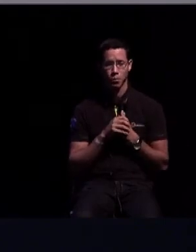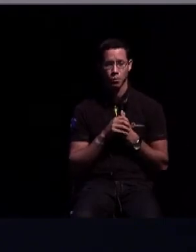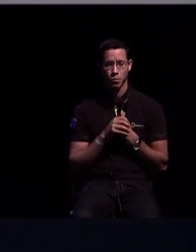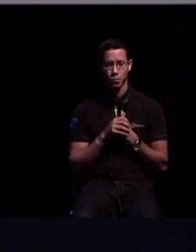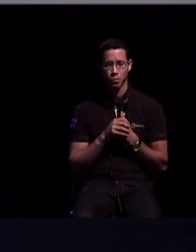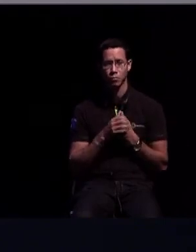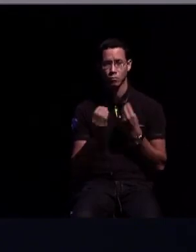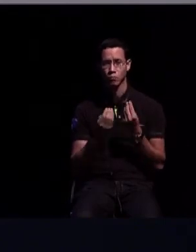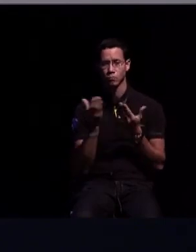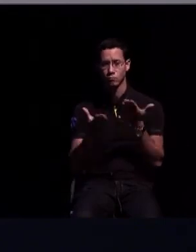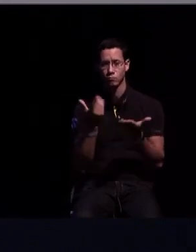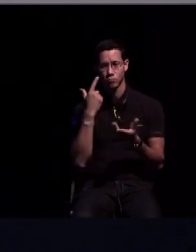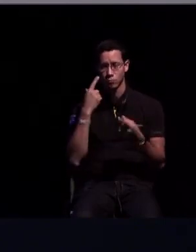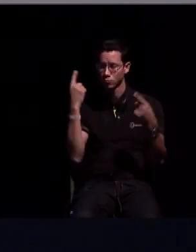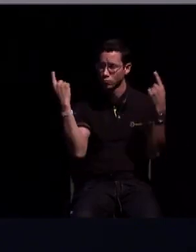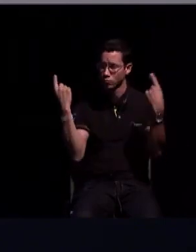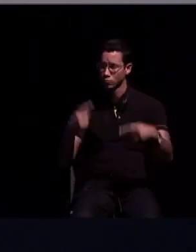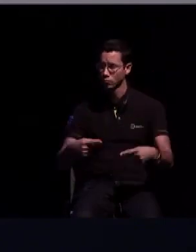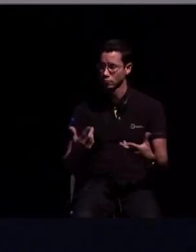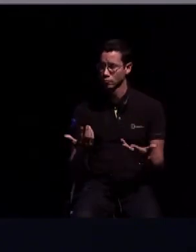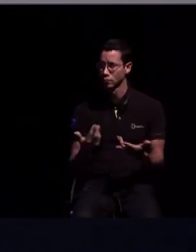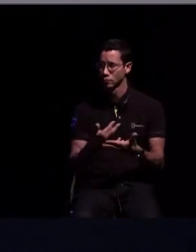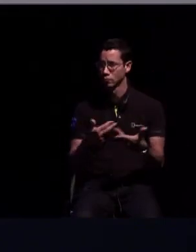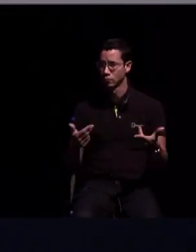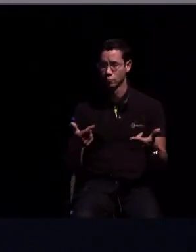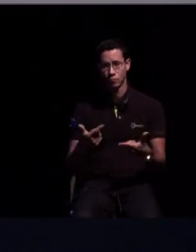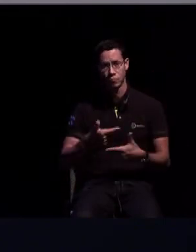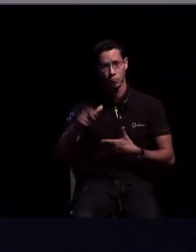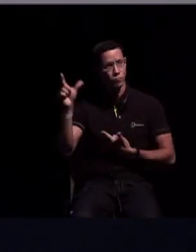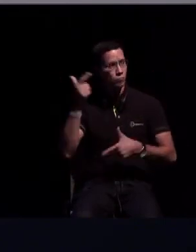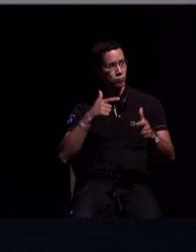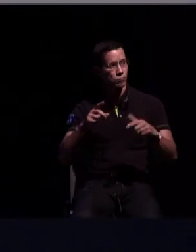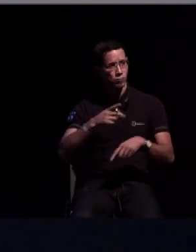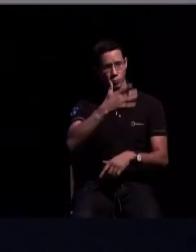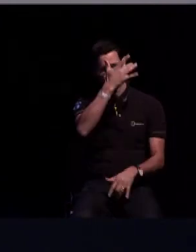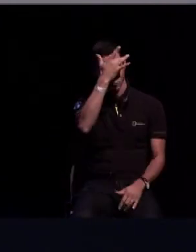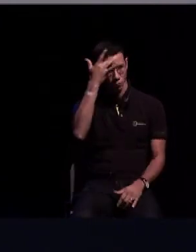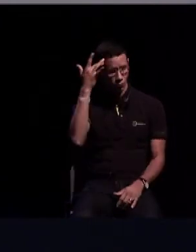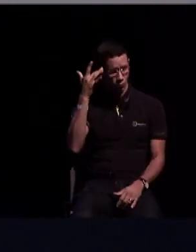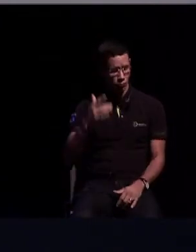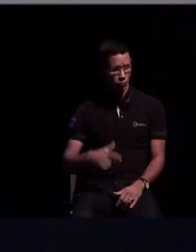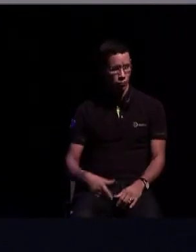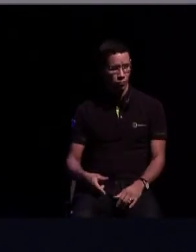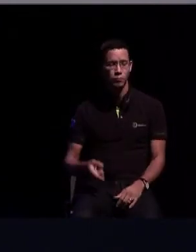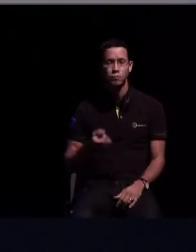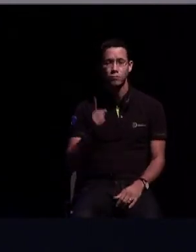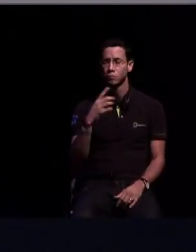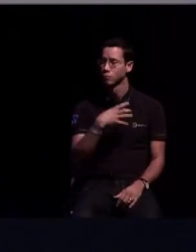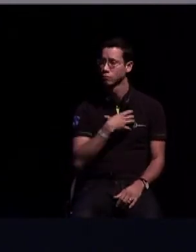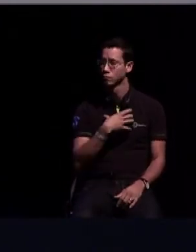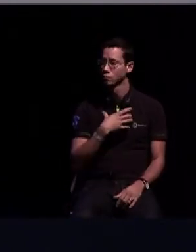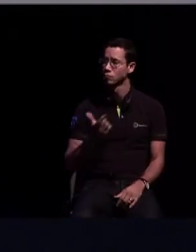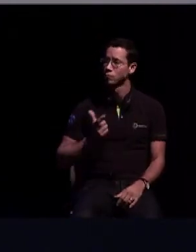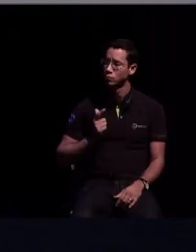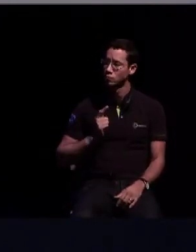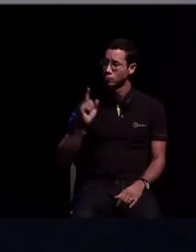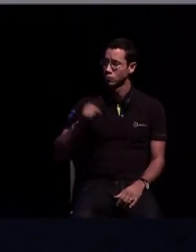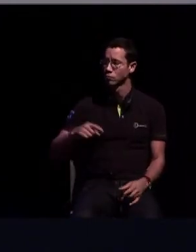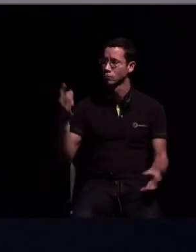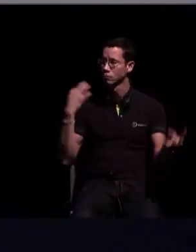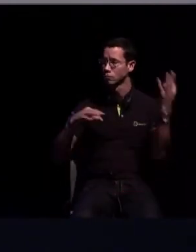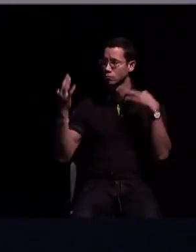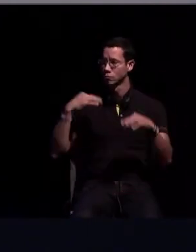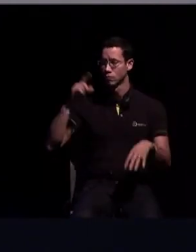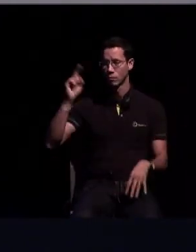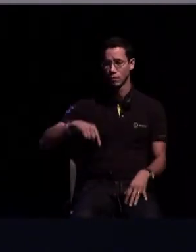tratamos los desafíos de la sustentabilidad si millones de personas, la única forma que tienen de tener acceso al turismo es a través